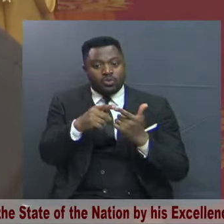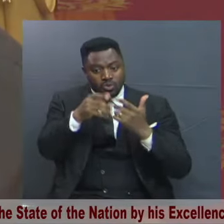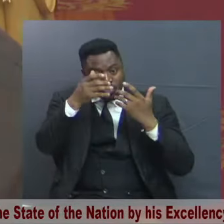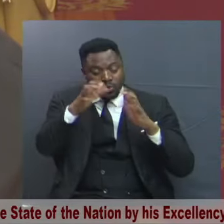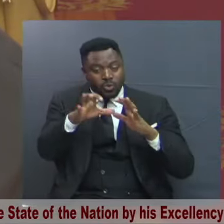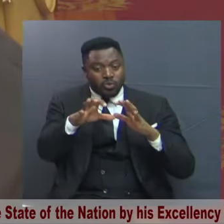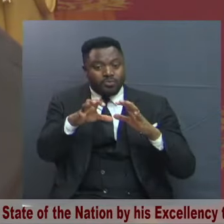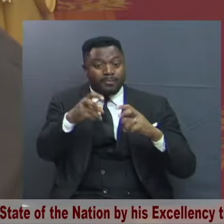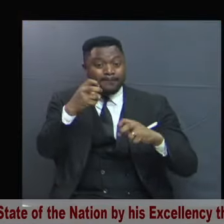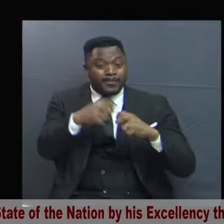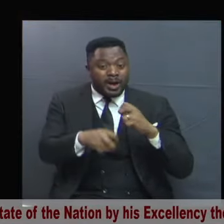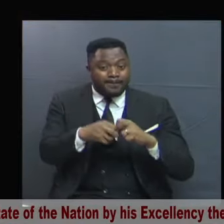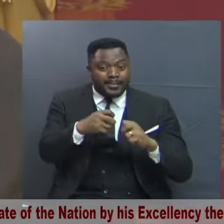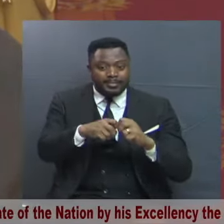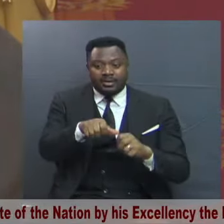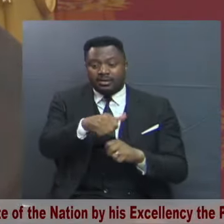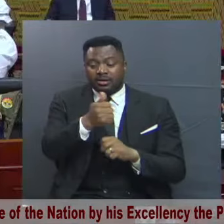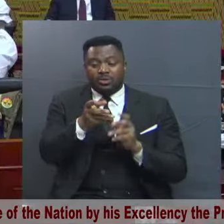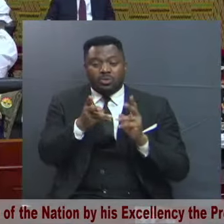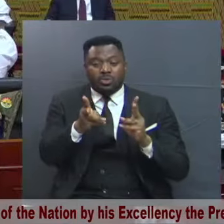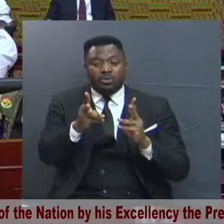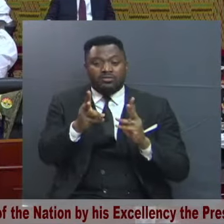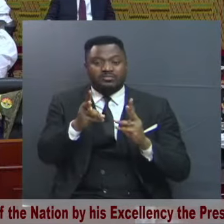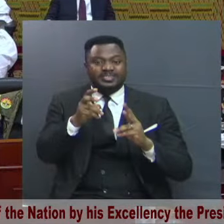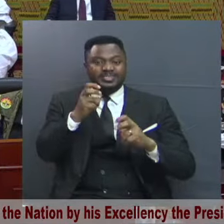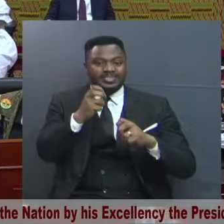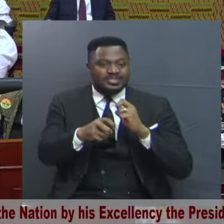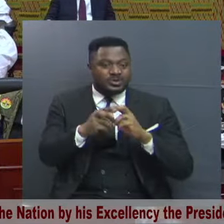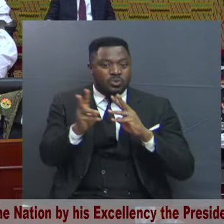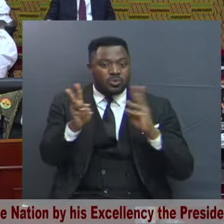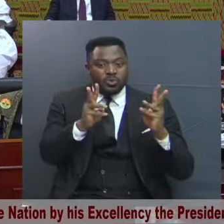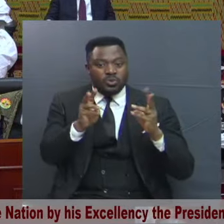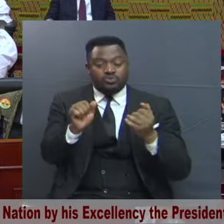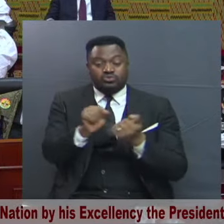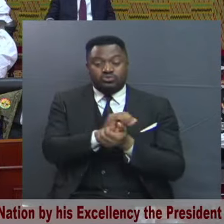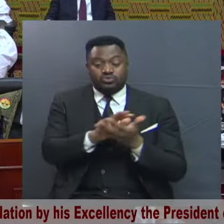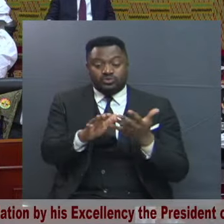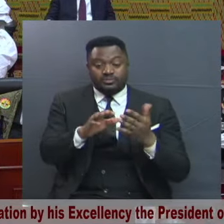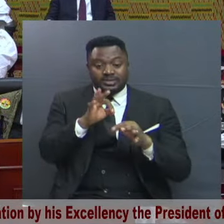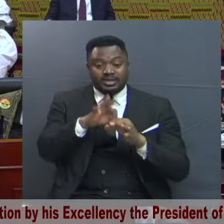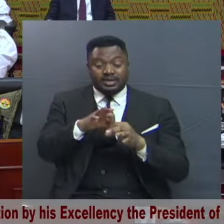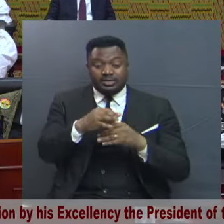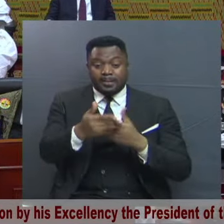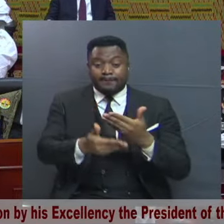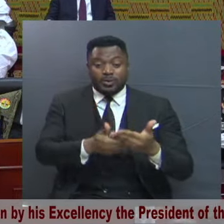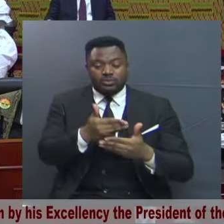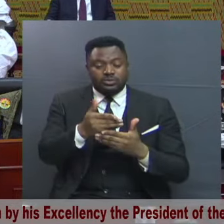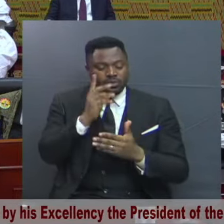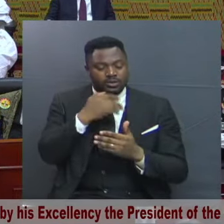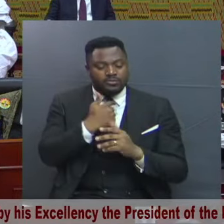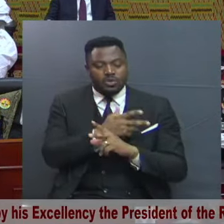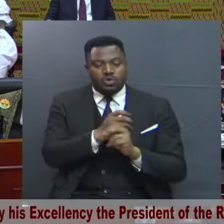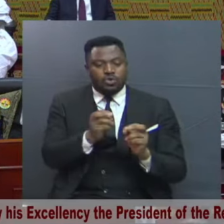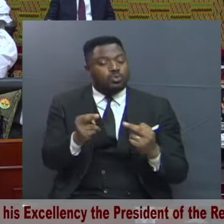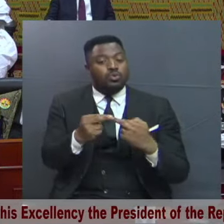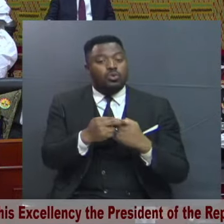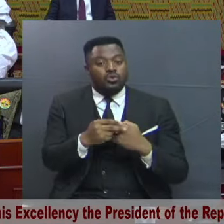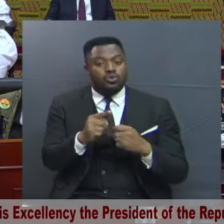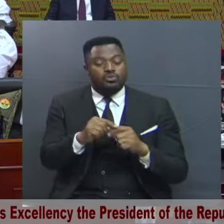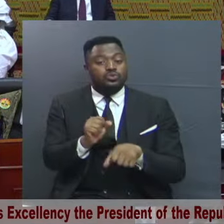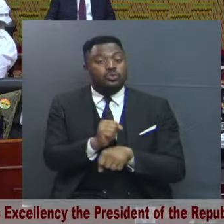Havoc or any kind of Mischief to disrupt the electoral process will have no room